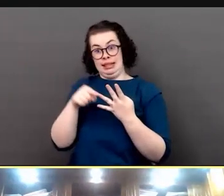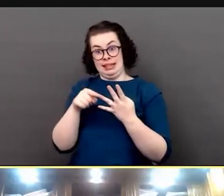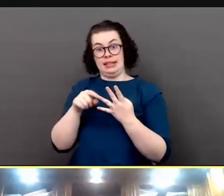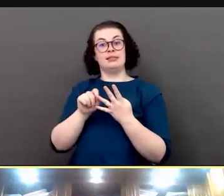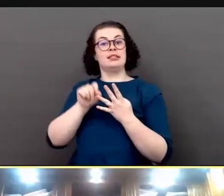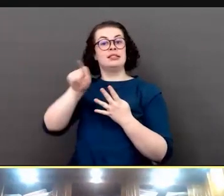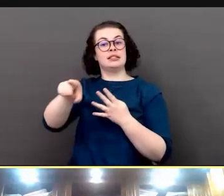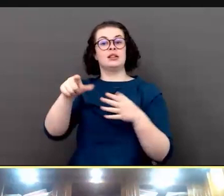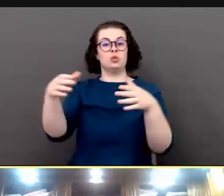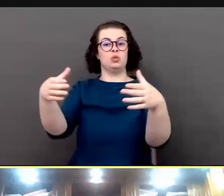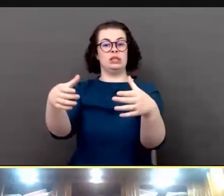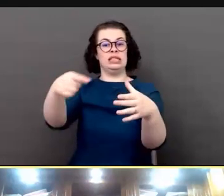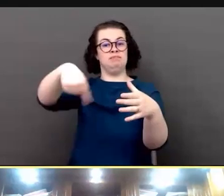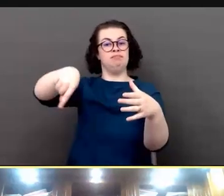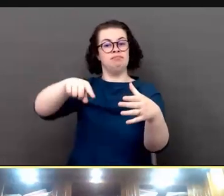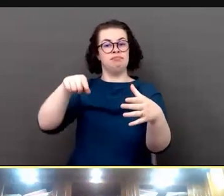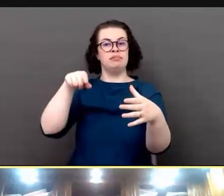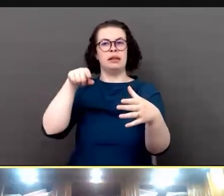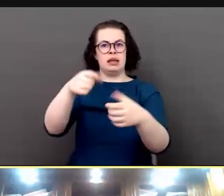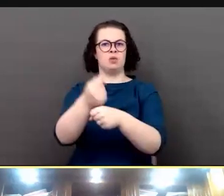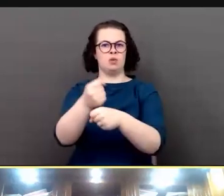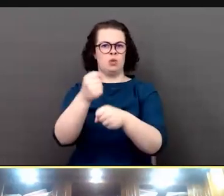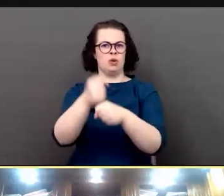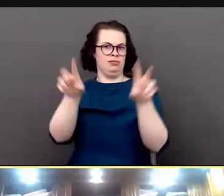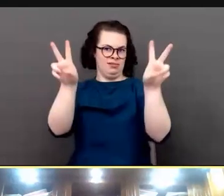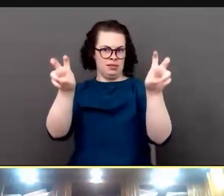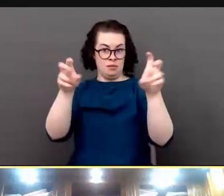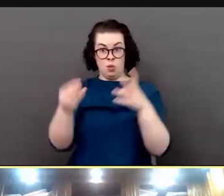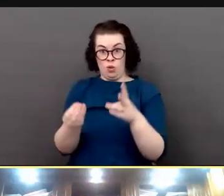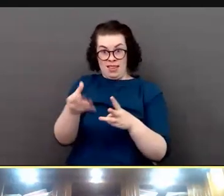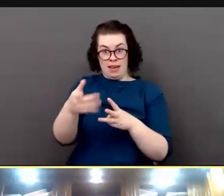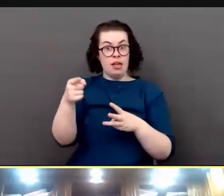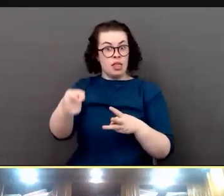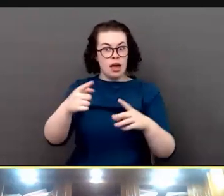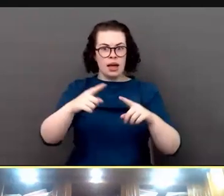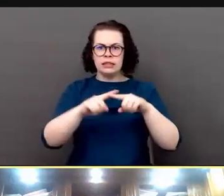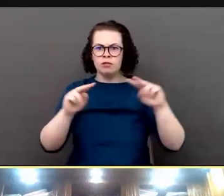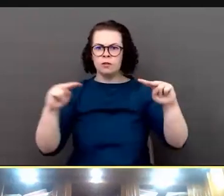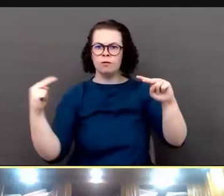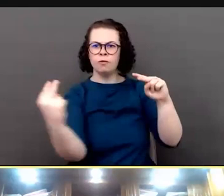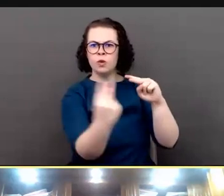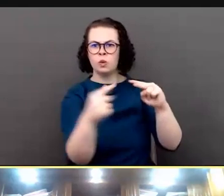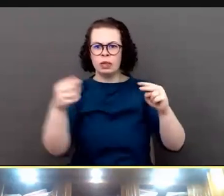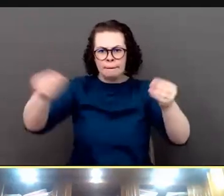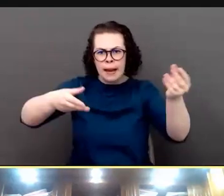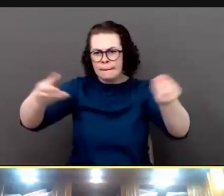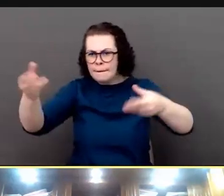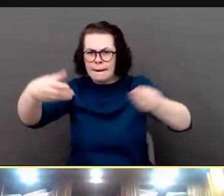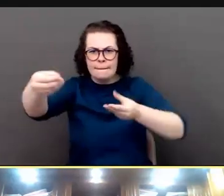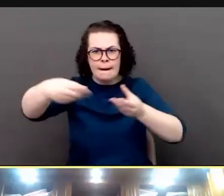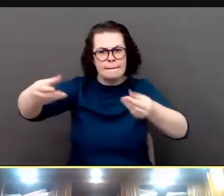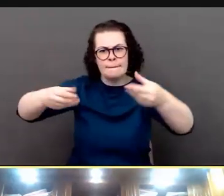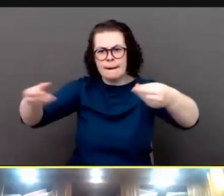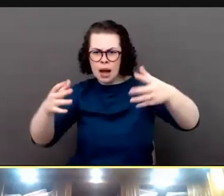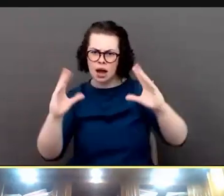already very useful and inspirational for the preparation of the European